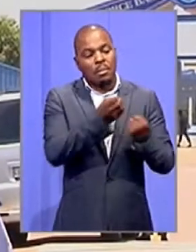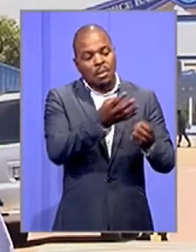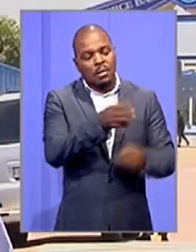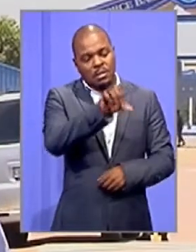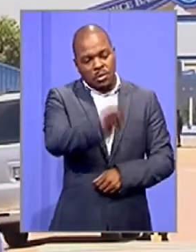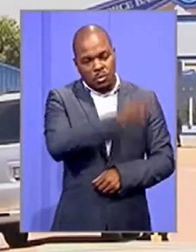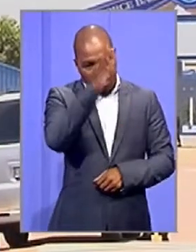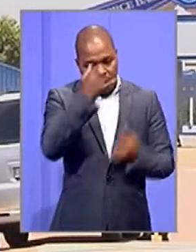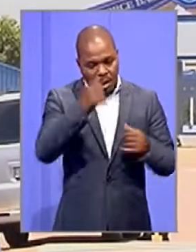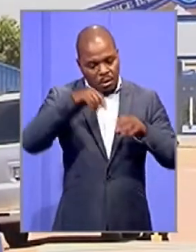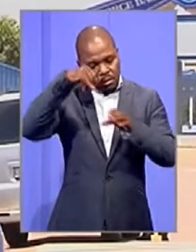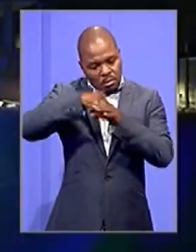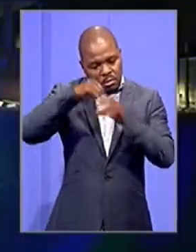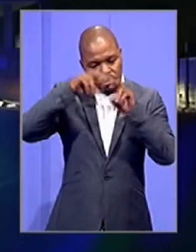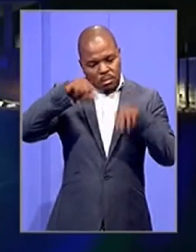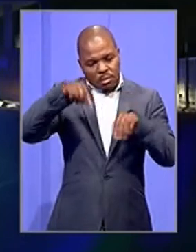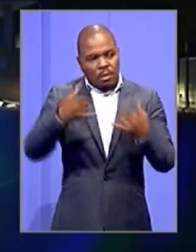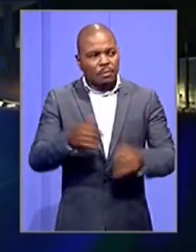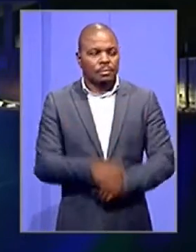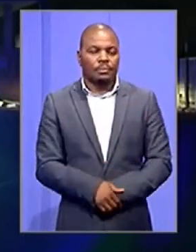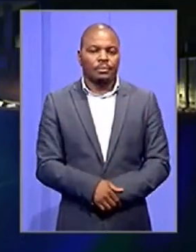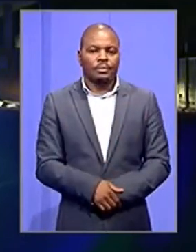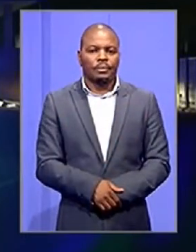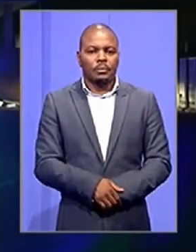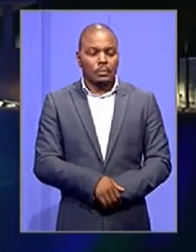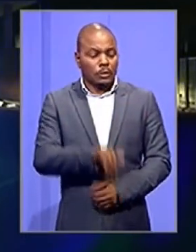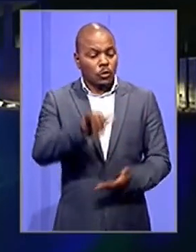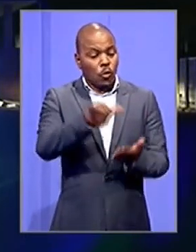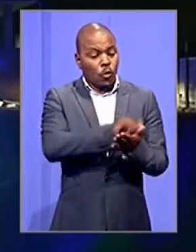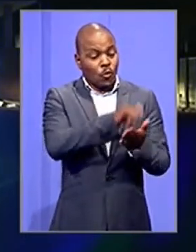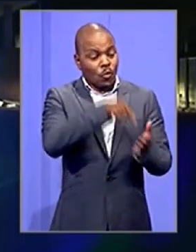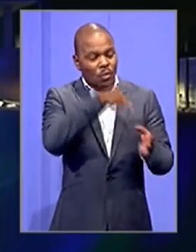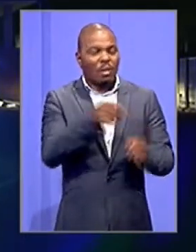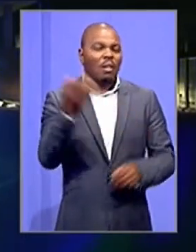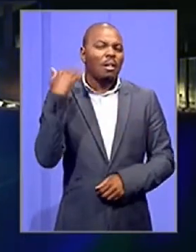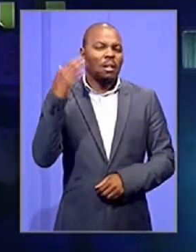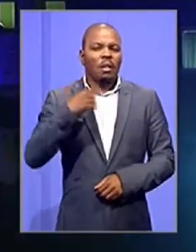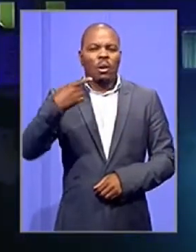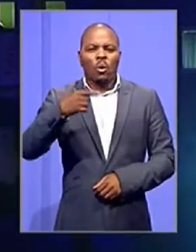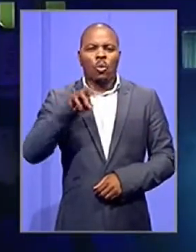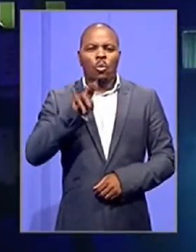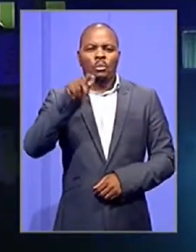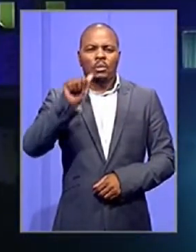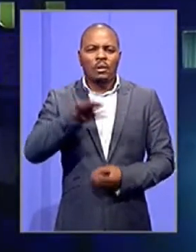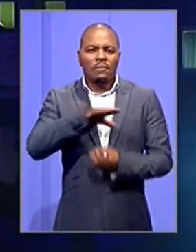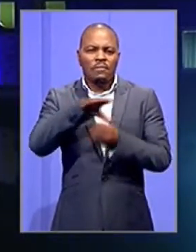it's still an internal investigation. Boemela Fofane Joe, ke bone boileng ba dirisiwa ke di Guptas.